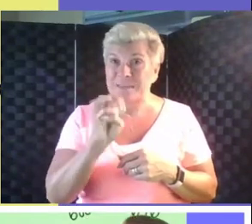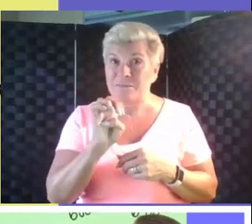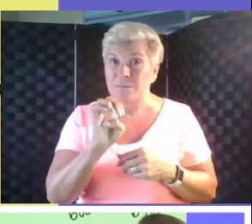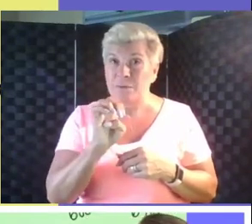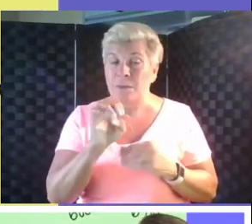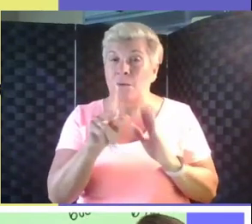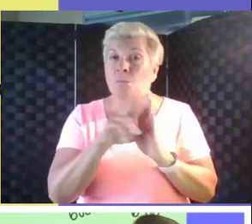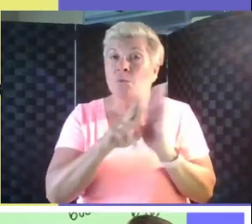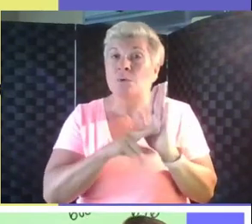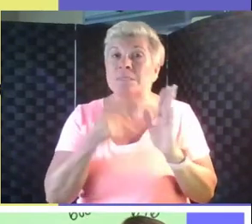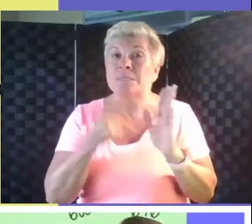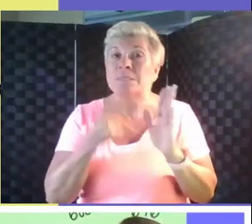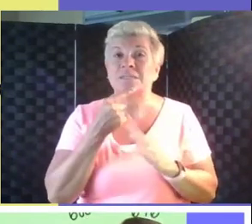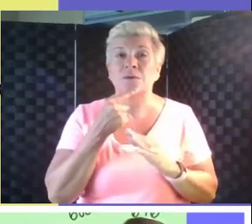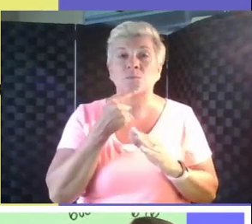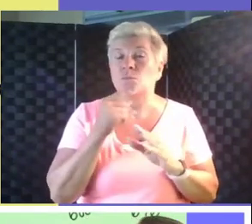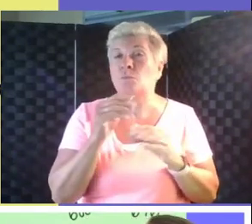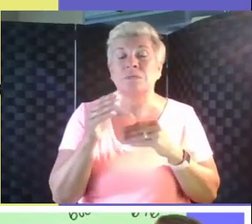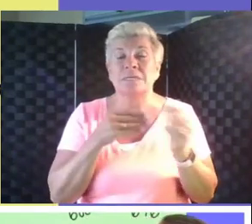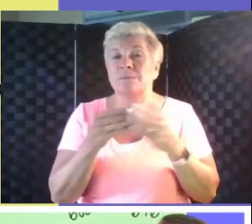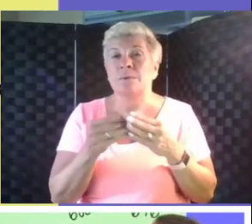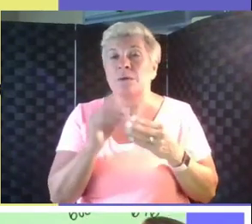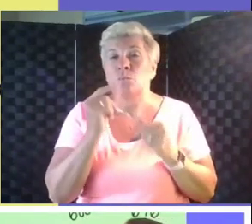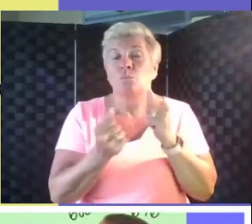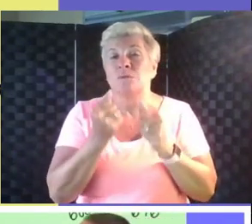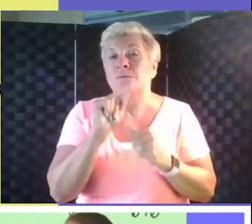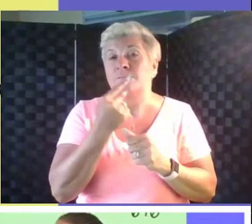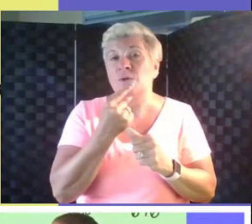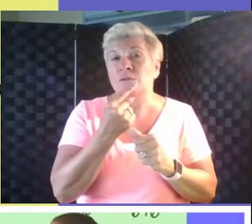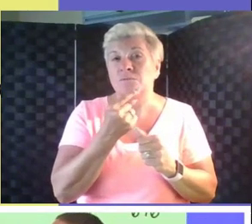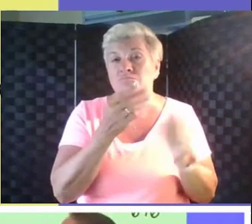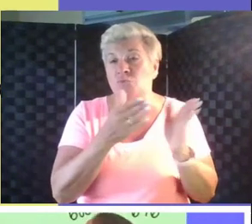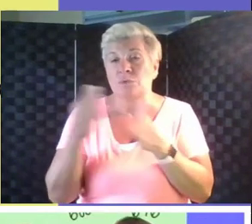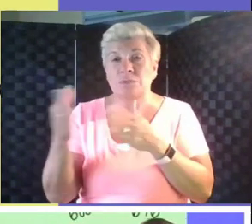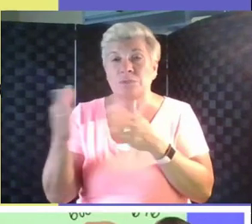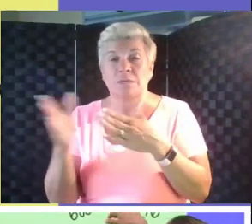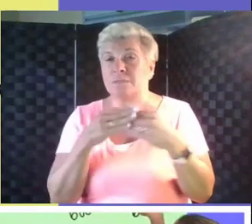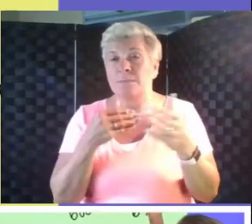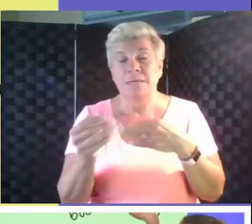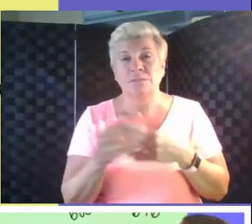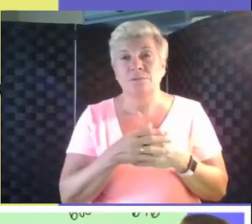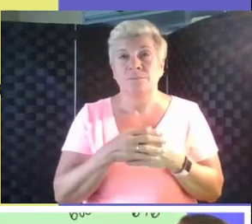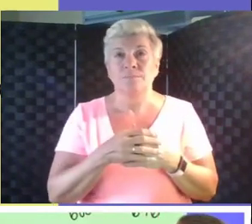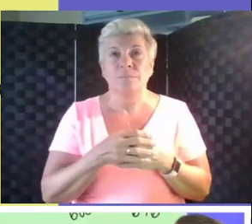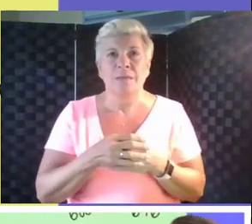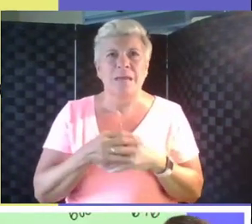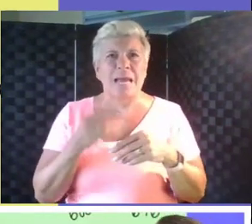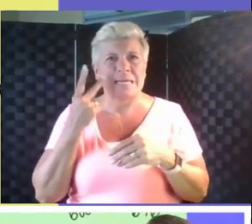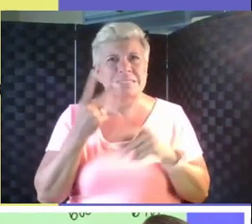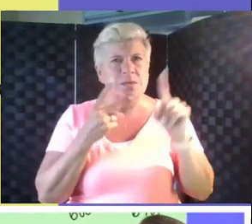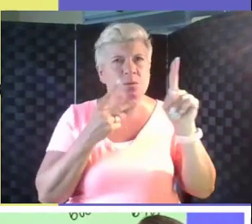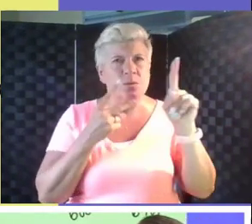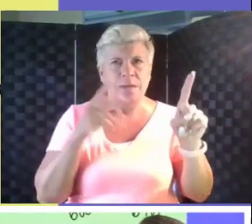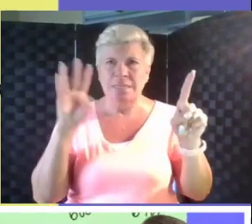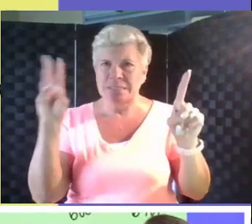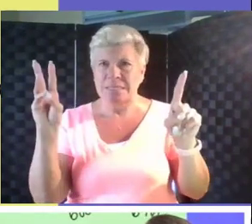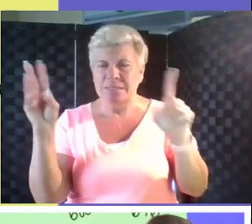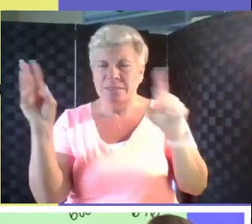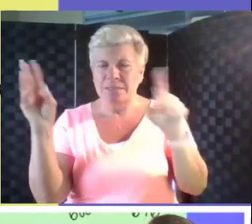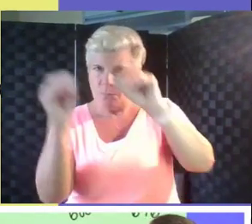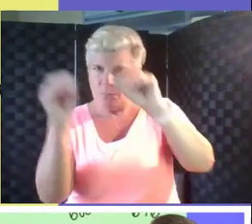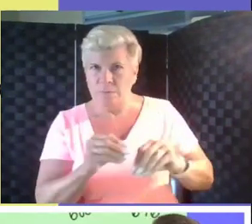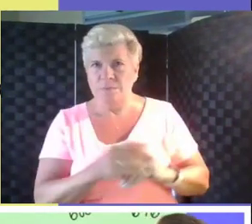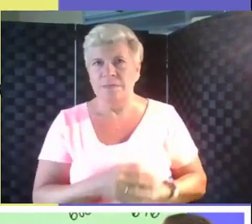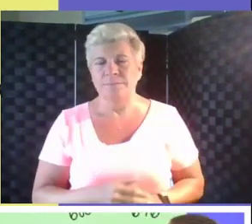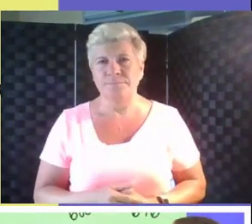first. All right, now let's look at our ones. So I see a jump of 1 and I see a jump of 6. So I'm going to bring those